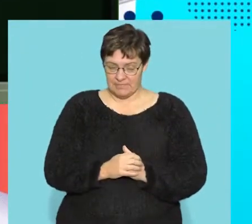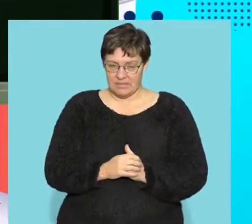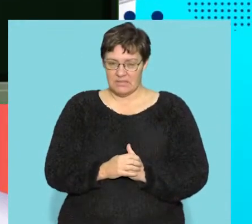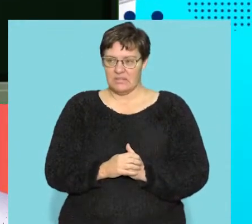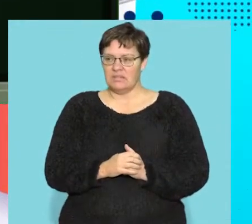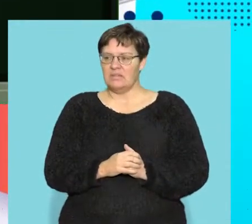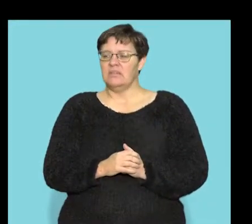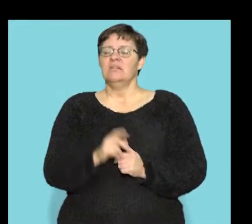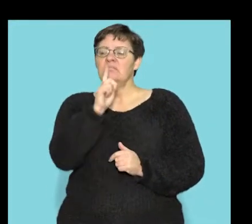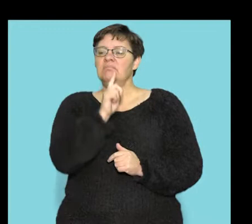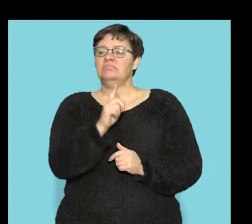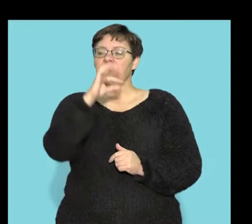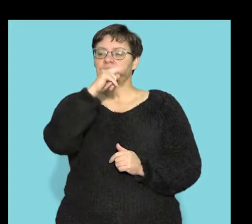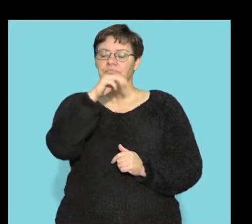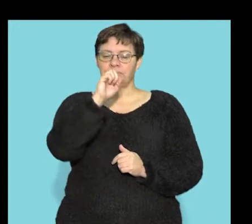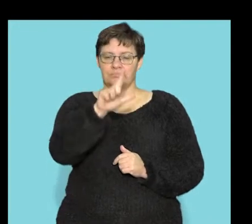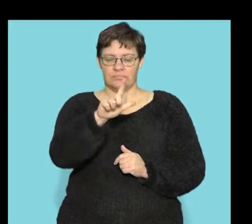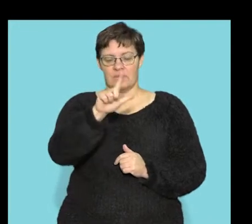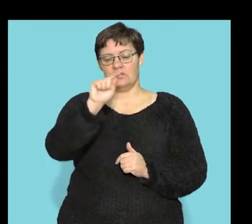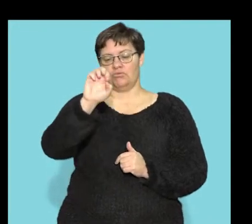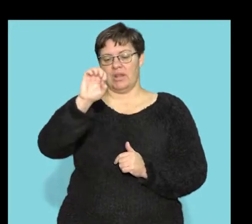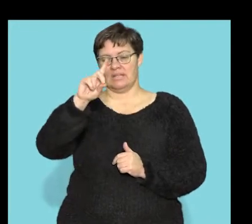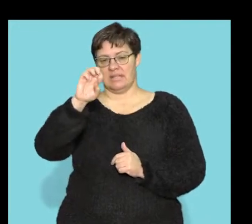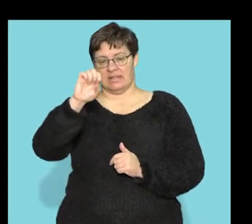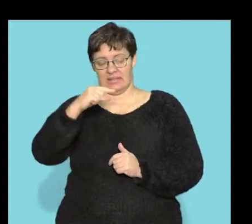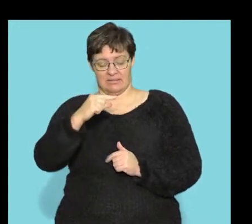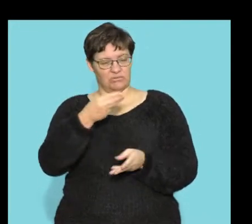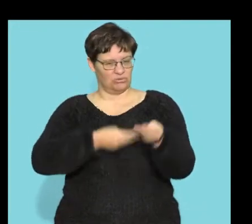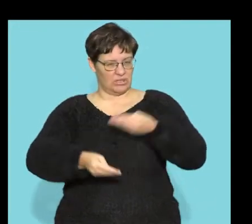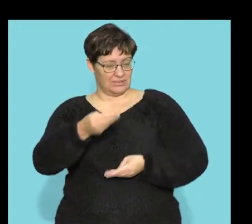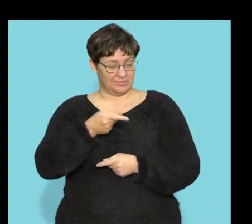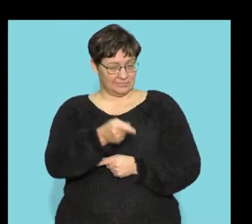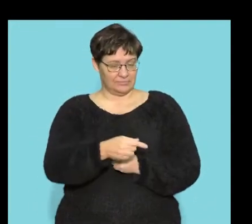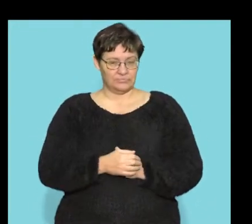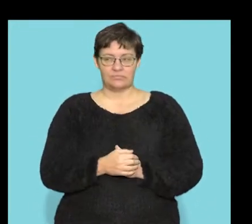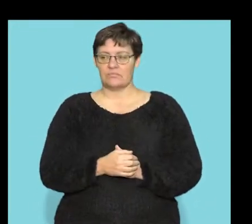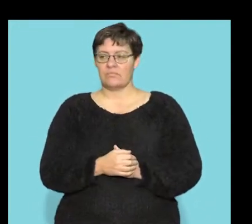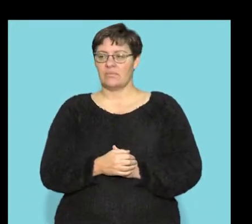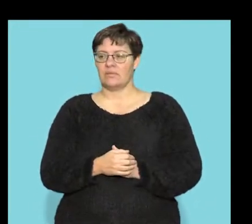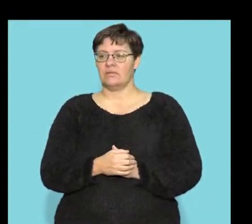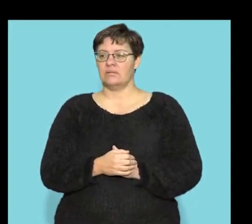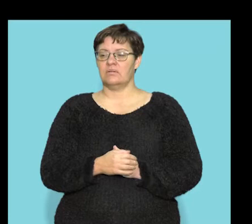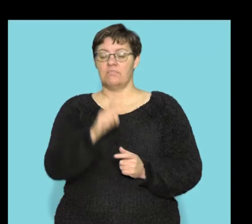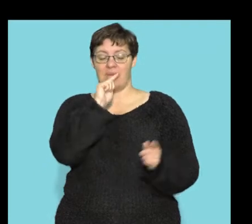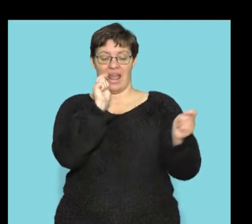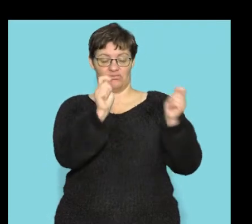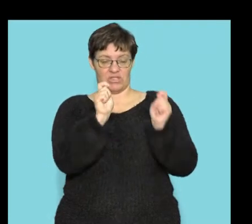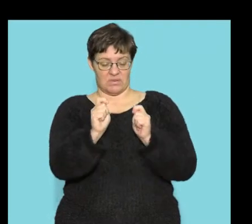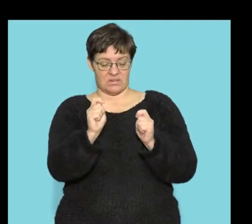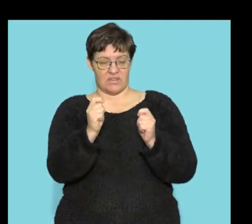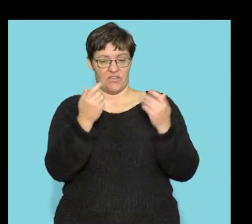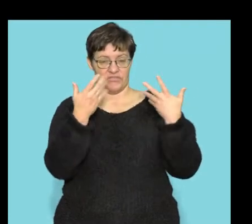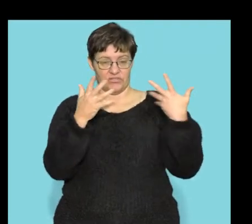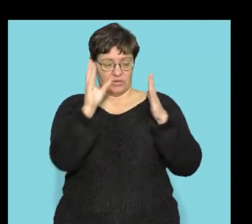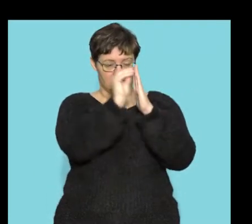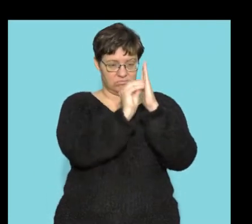have information relating to global trading, right? And we know that we're completing the adjustments, so here